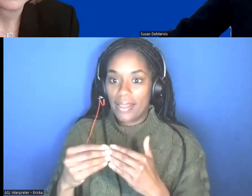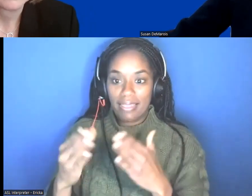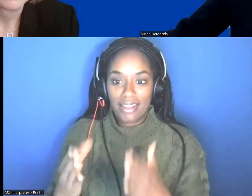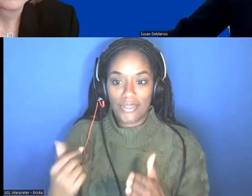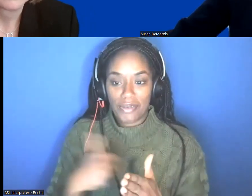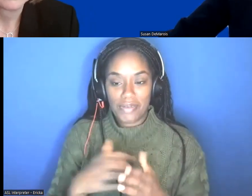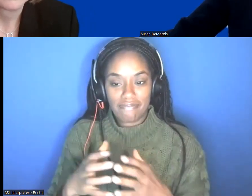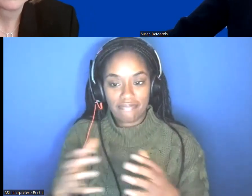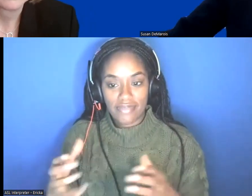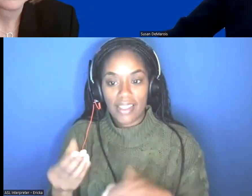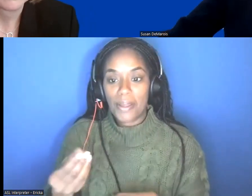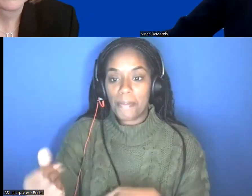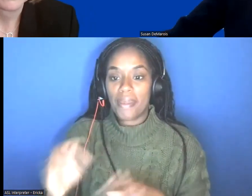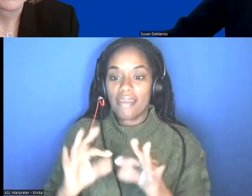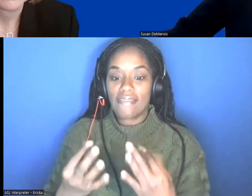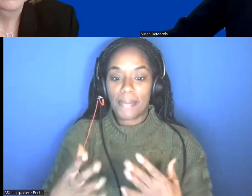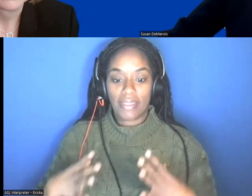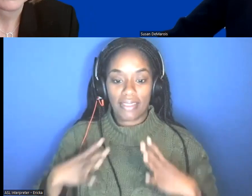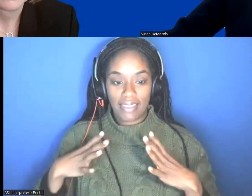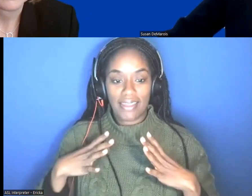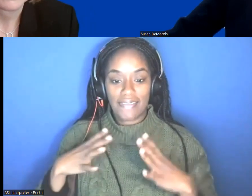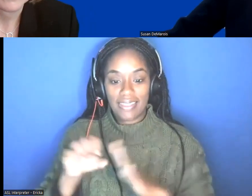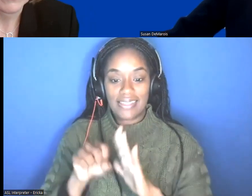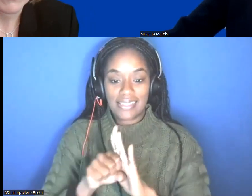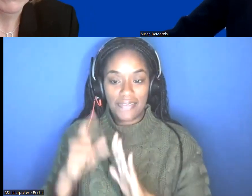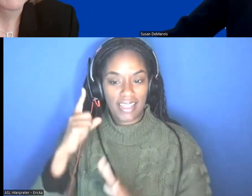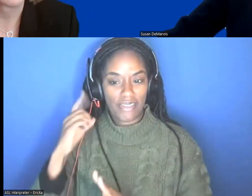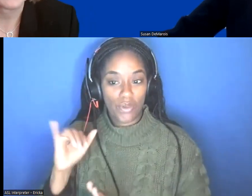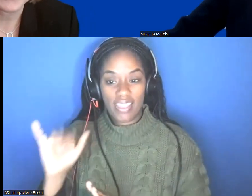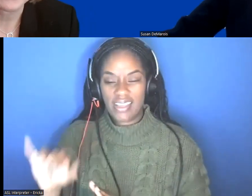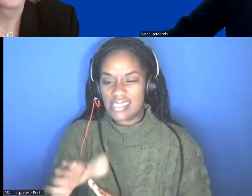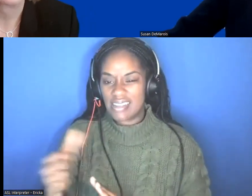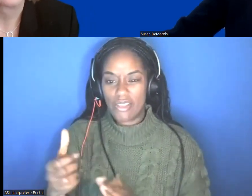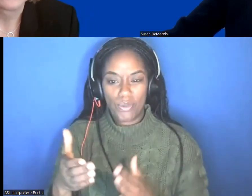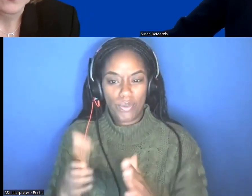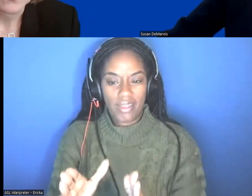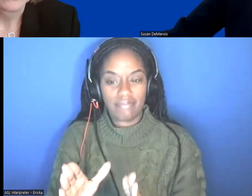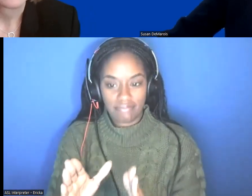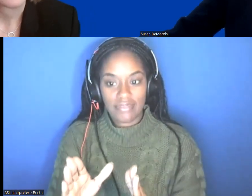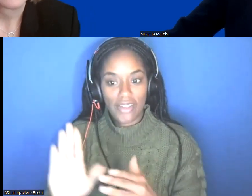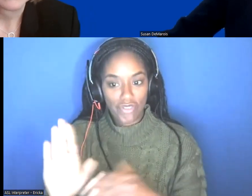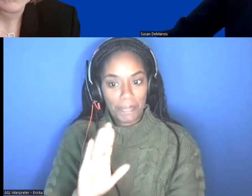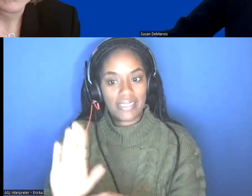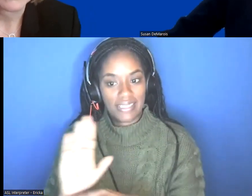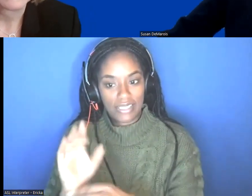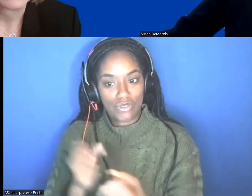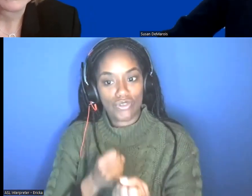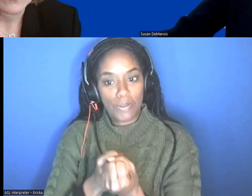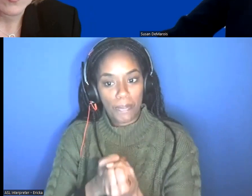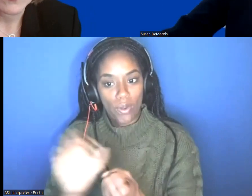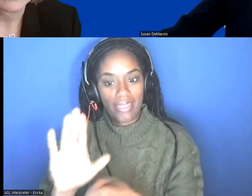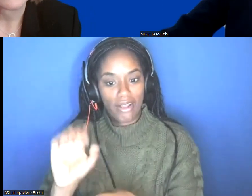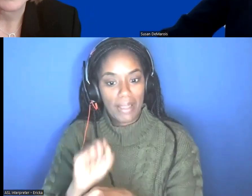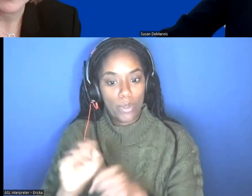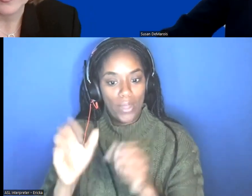expanded paid family leave in the state of California. So that's another avenue for employers to support their